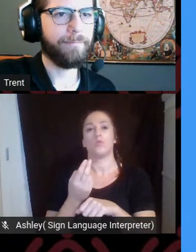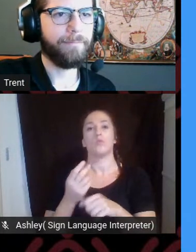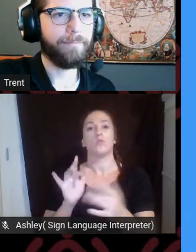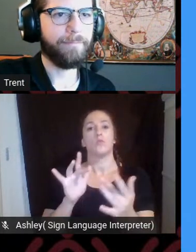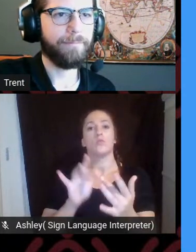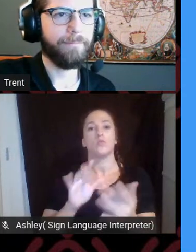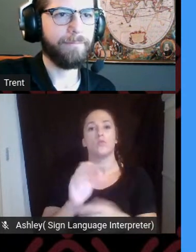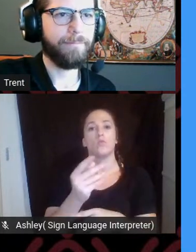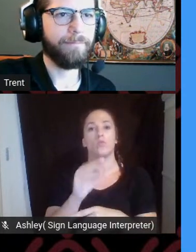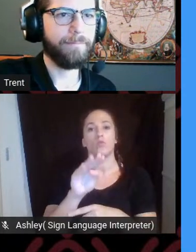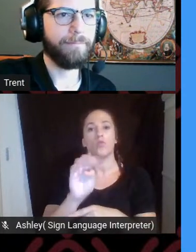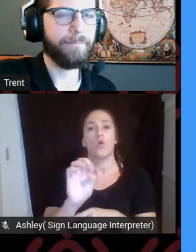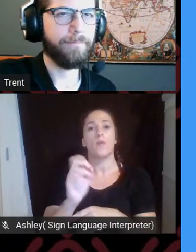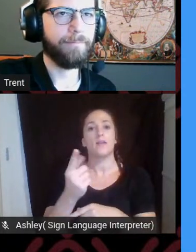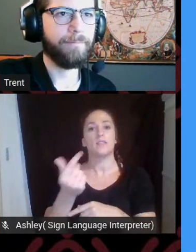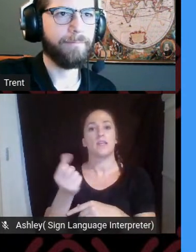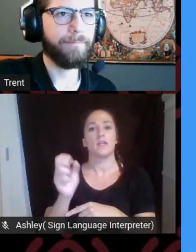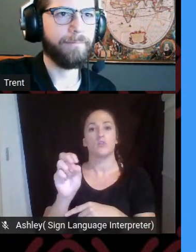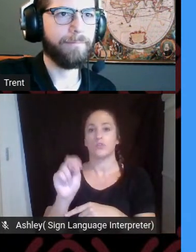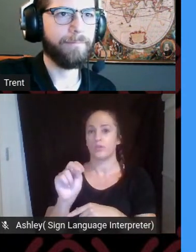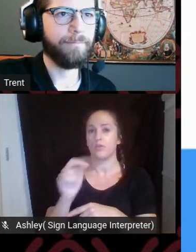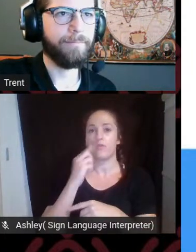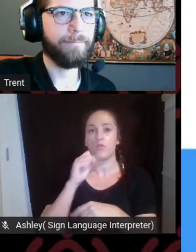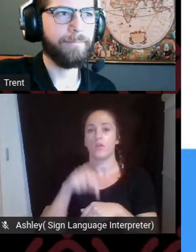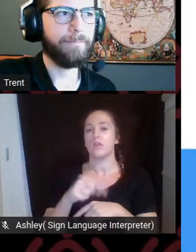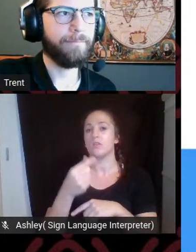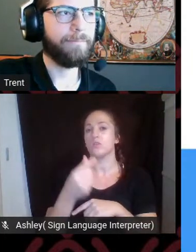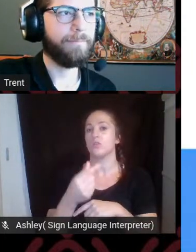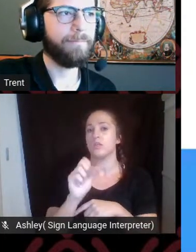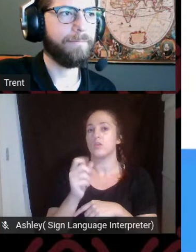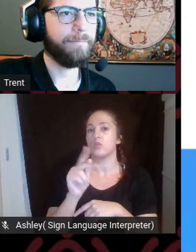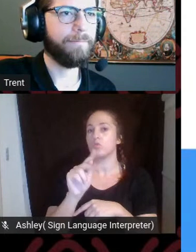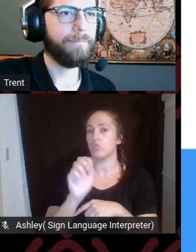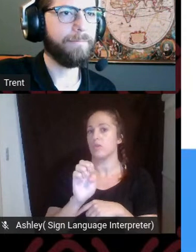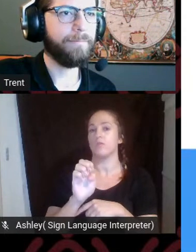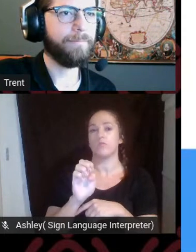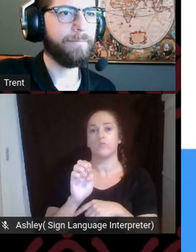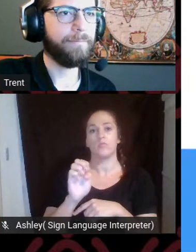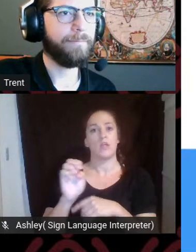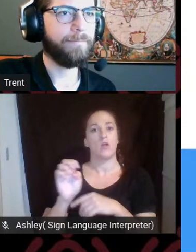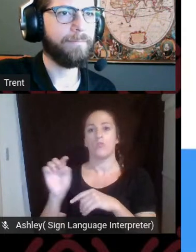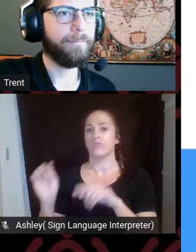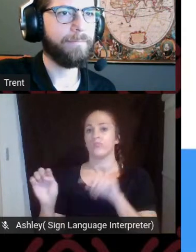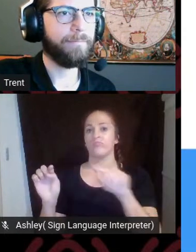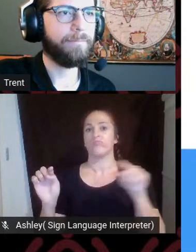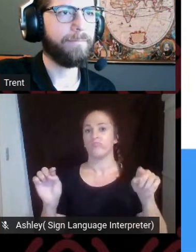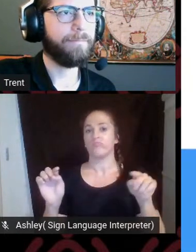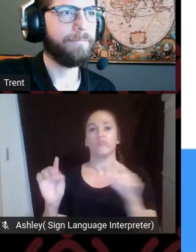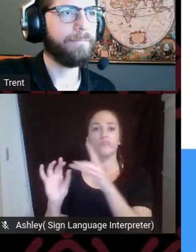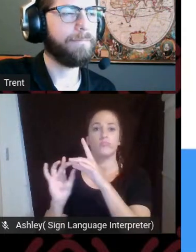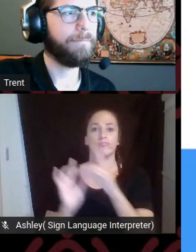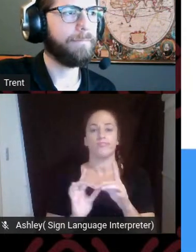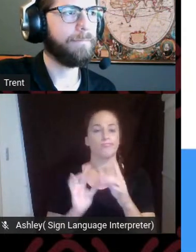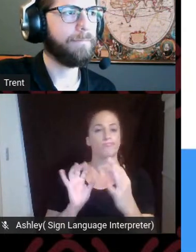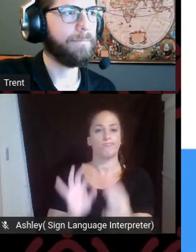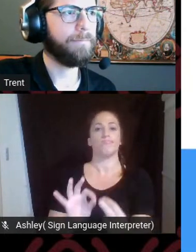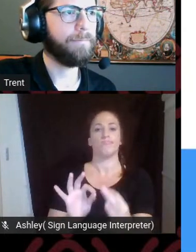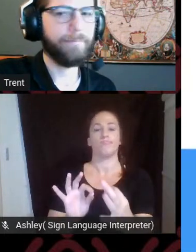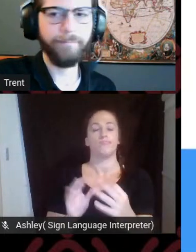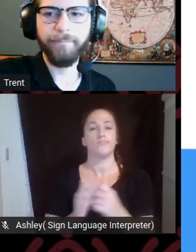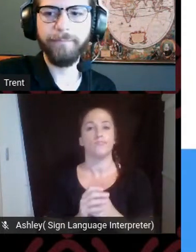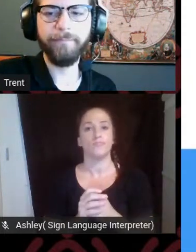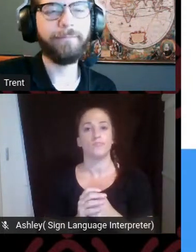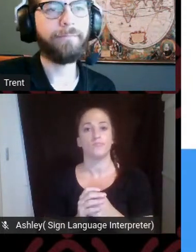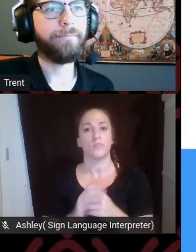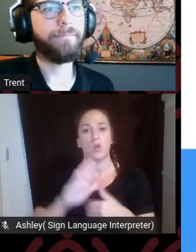that work well with some of these G Suite apps that we use. So the Chrome browser, you can log in to sync all of your settings,